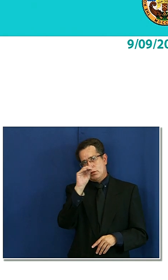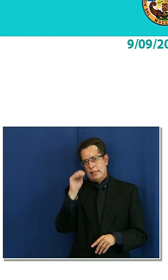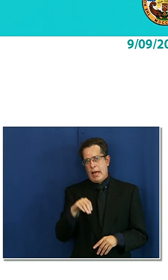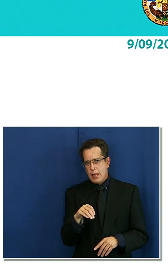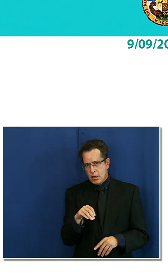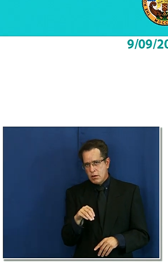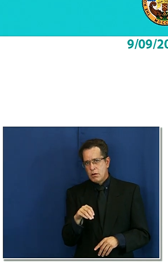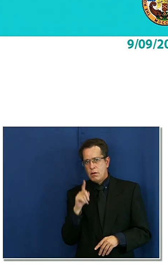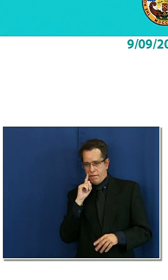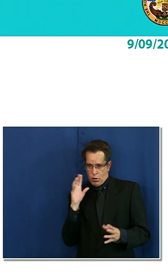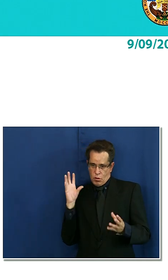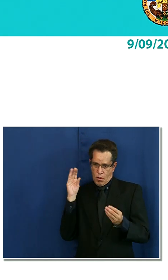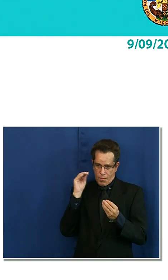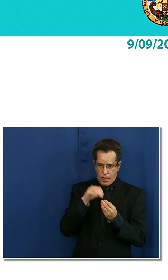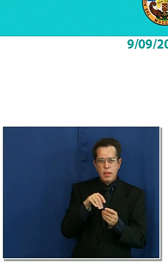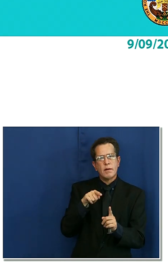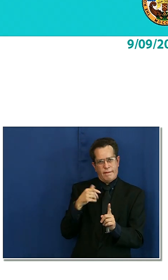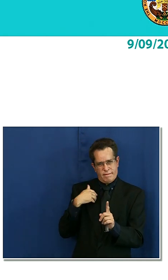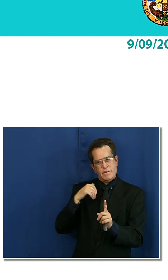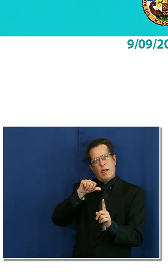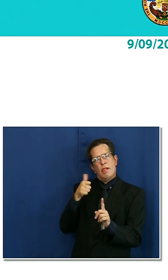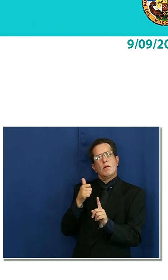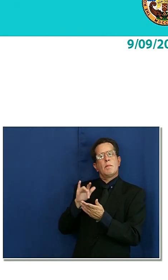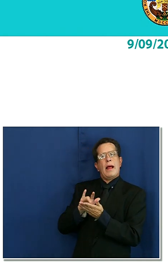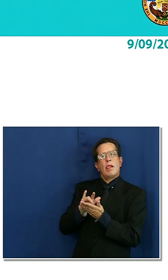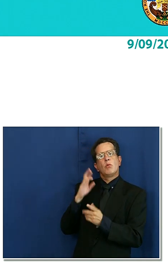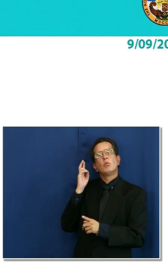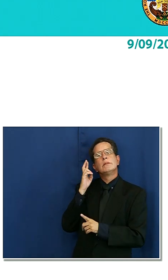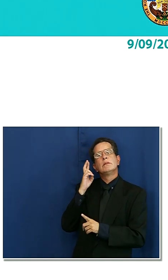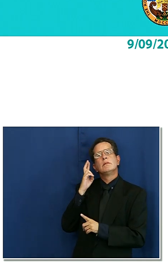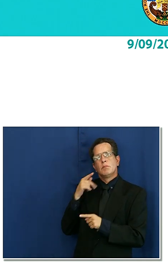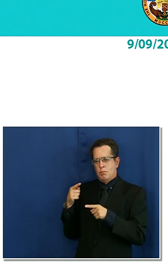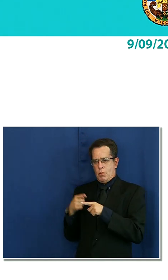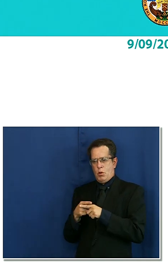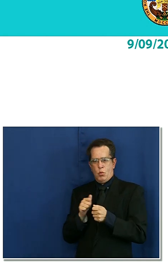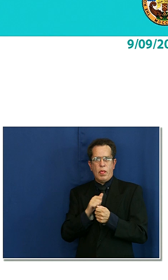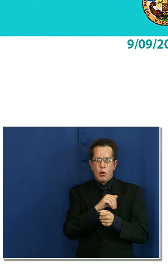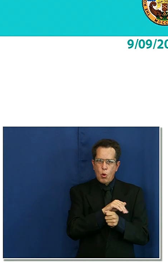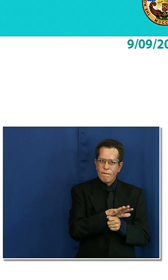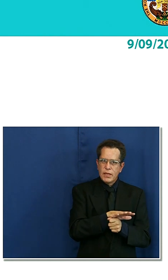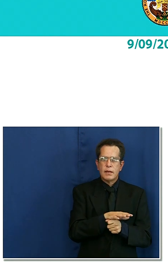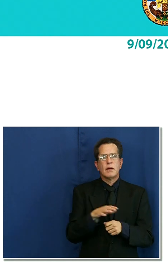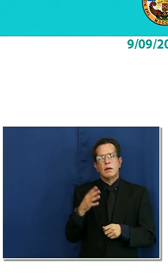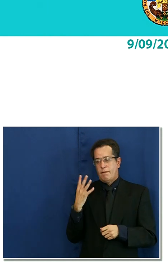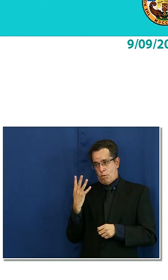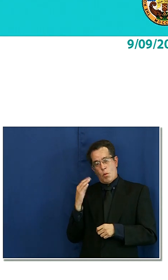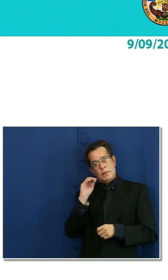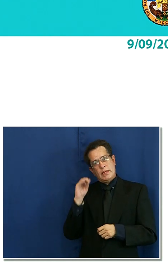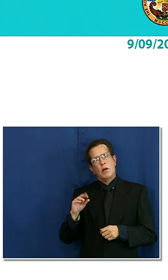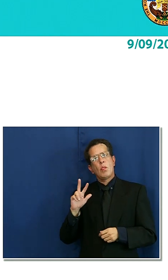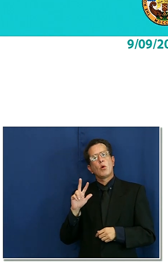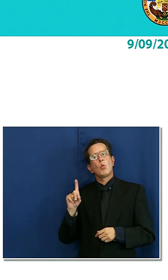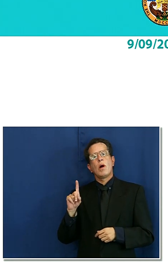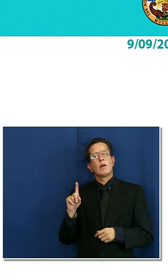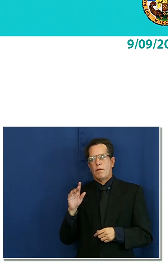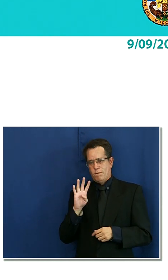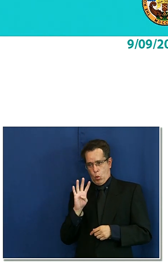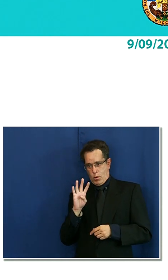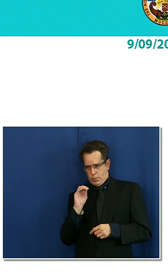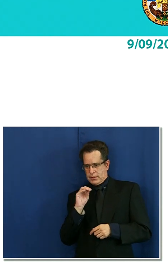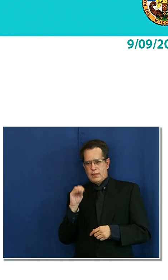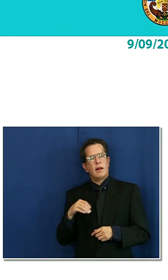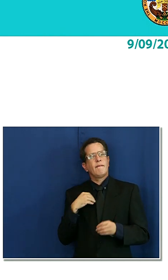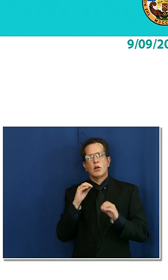total death cases had underlying medical conditions, and 31, or 4% of the total had